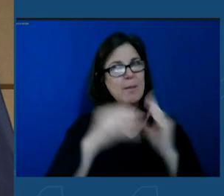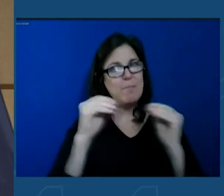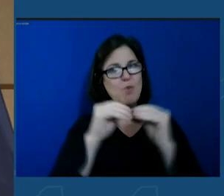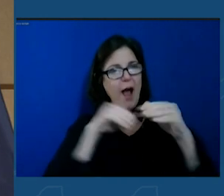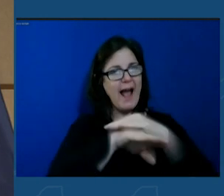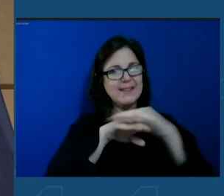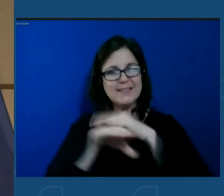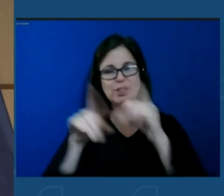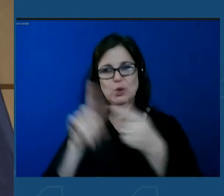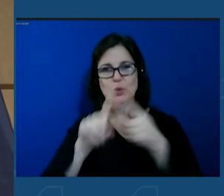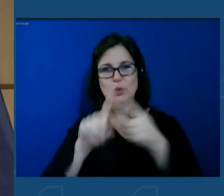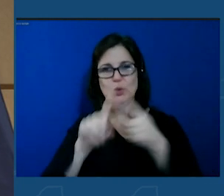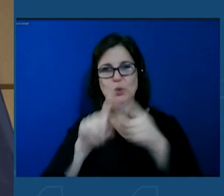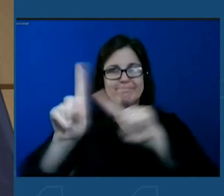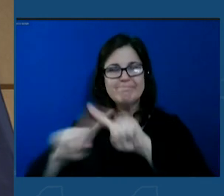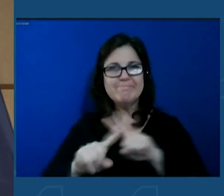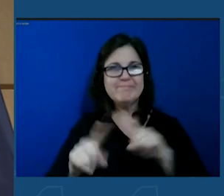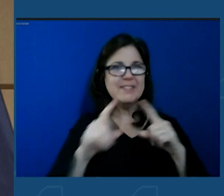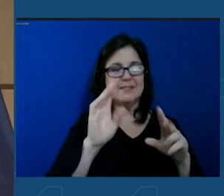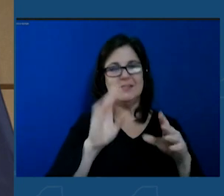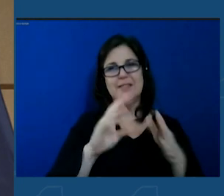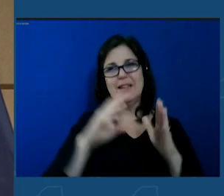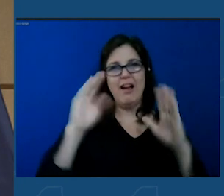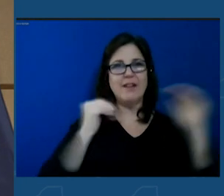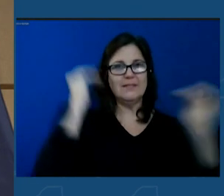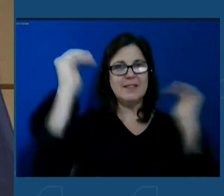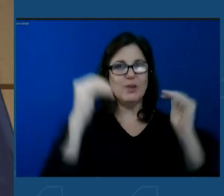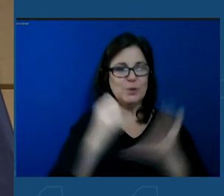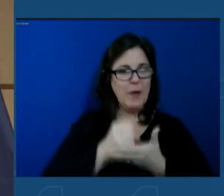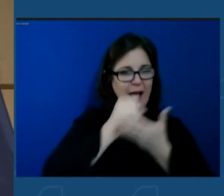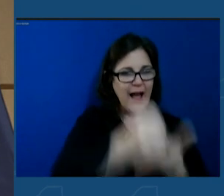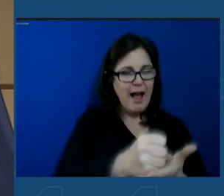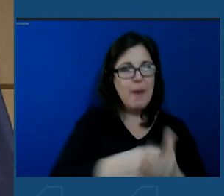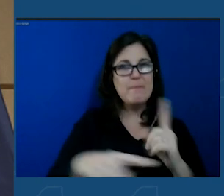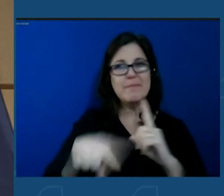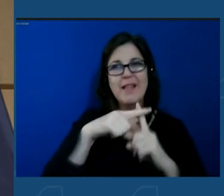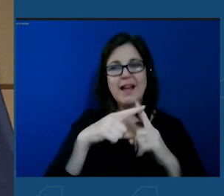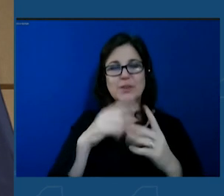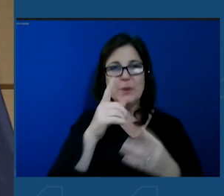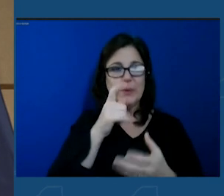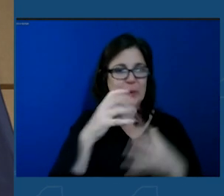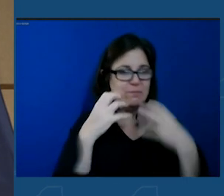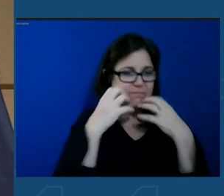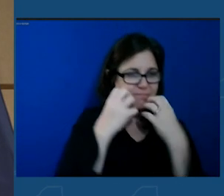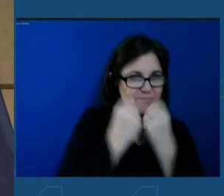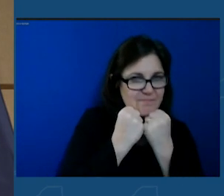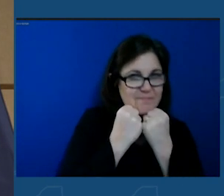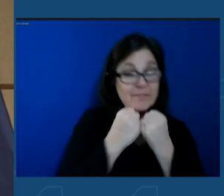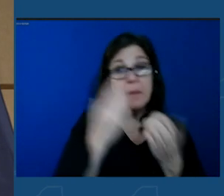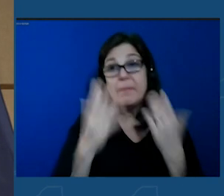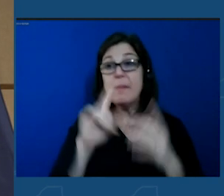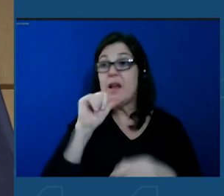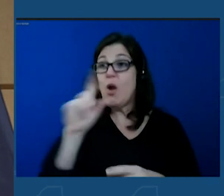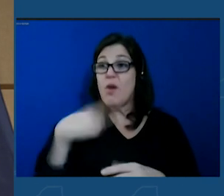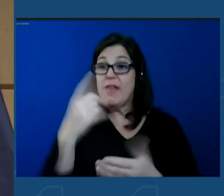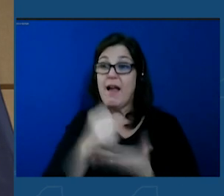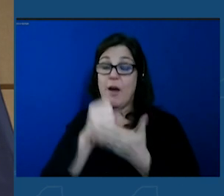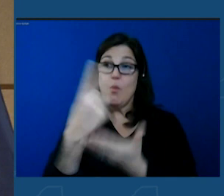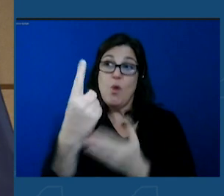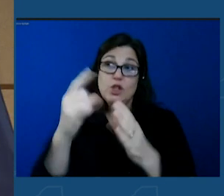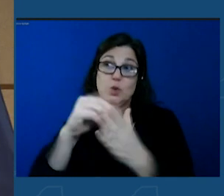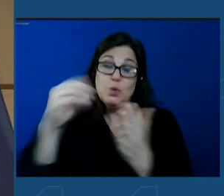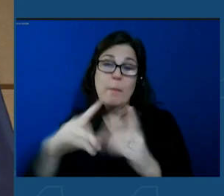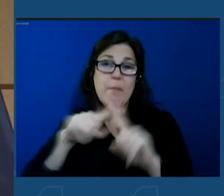prevented. There will be more guidance counselors to help a student or even a whole class. As a youth who had her